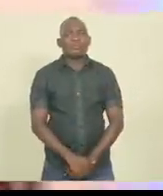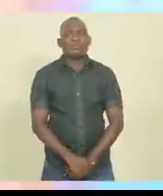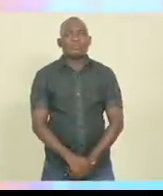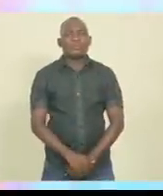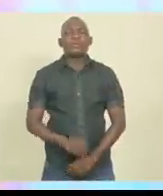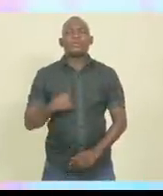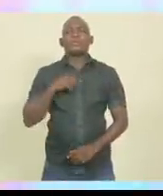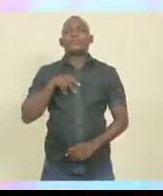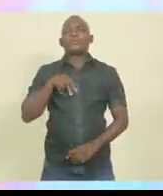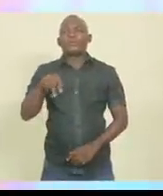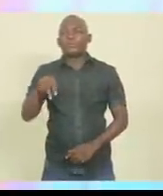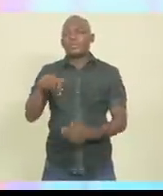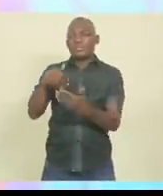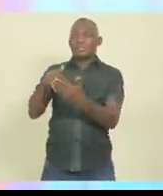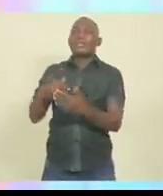All right, I'm here.